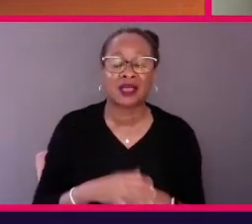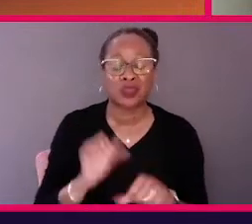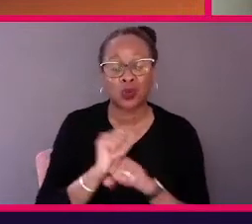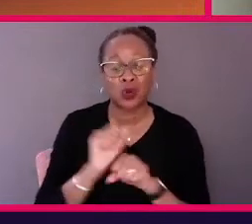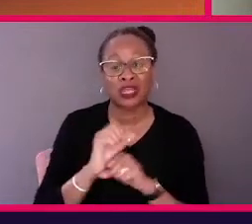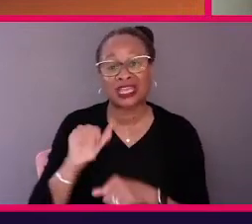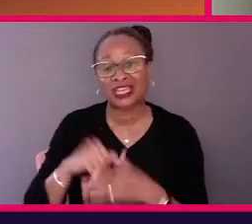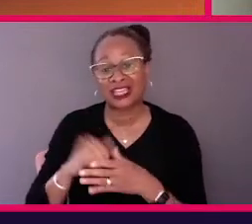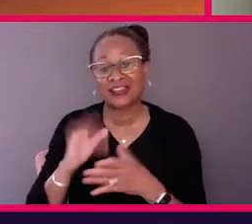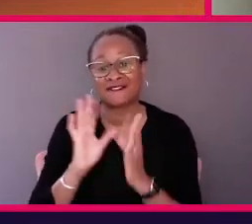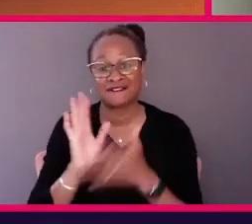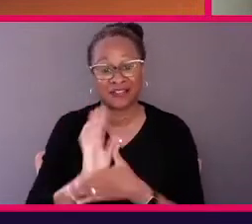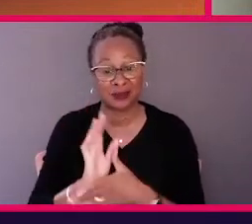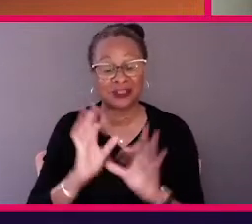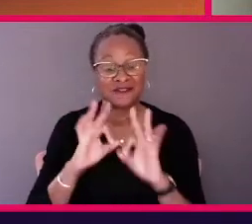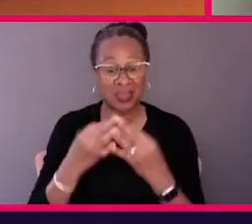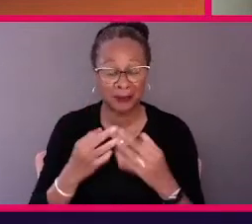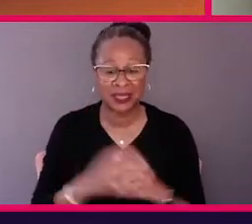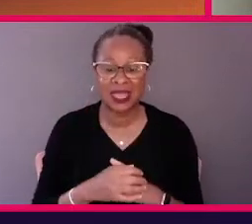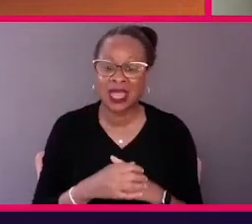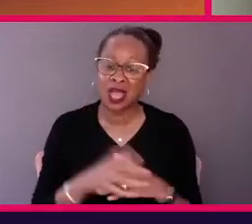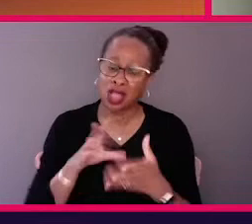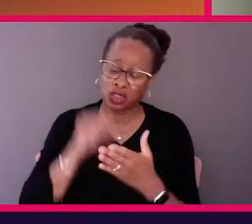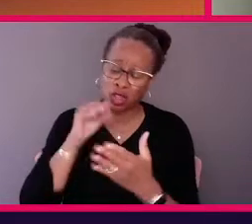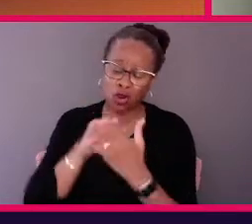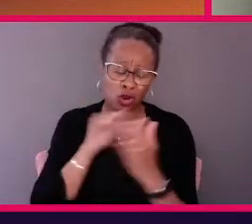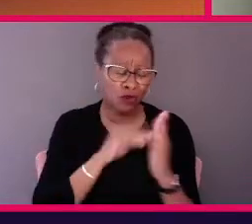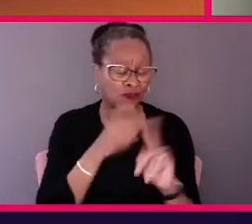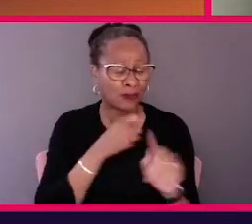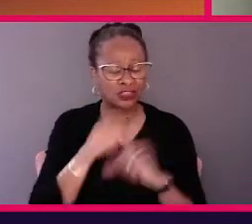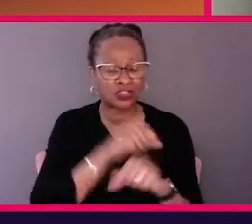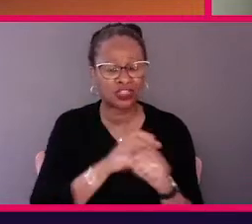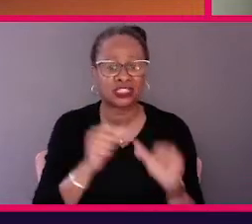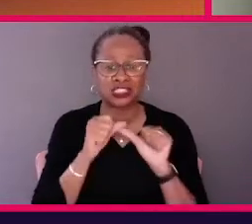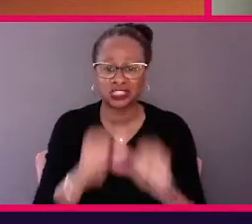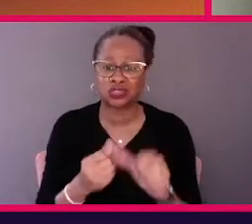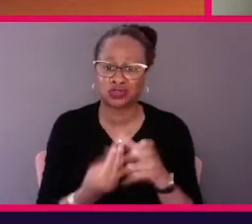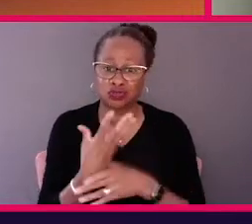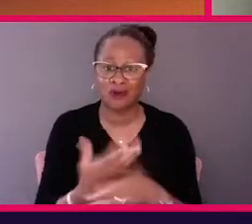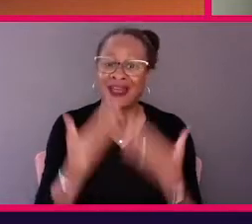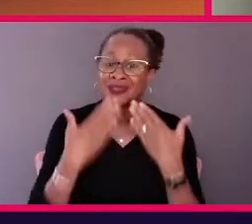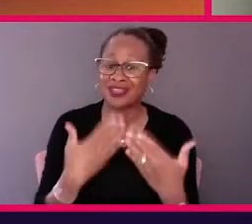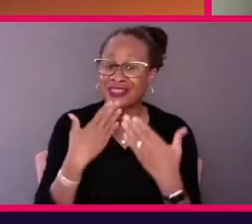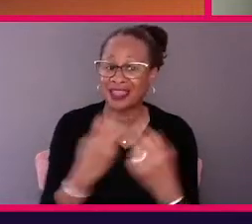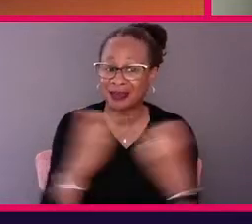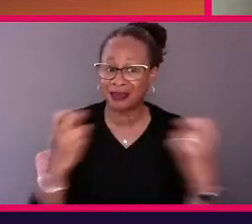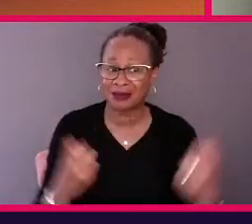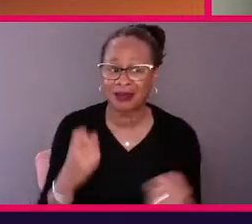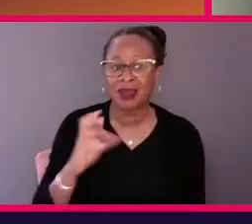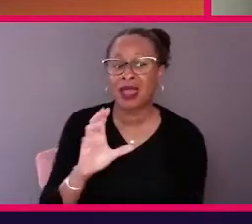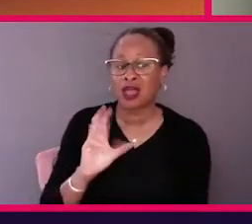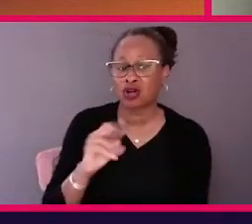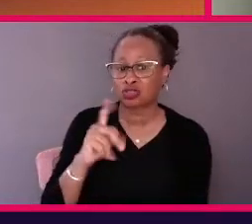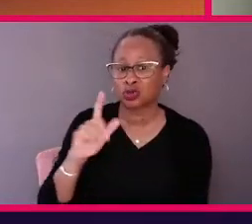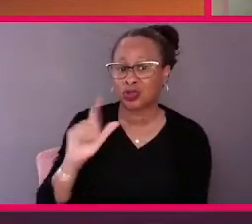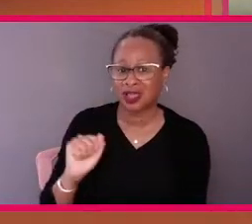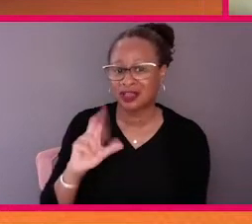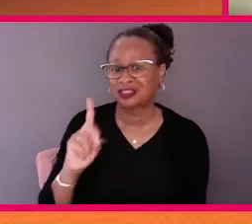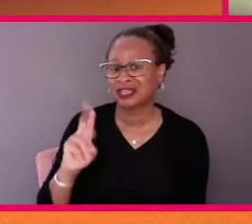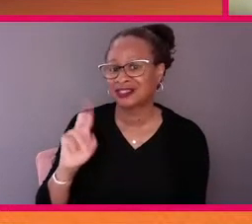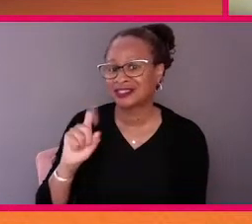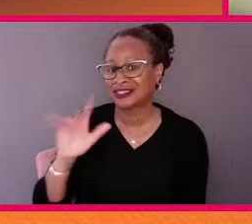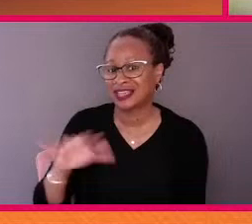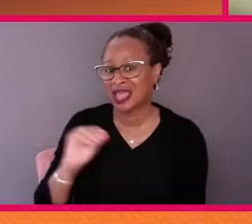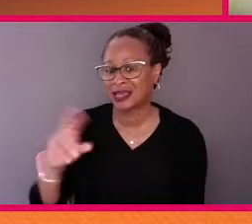again just learn from each other and continue to grow from each other. I want to thank the panelists, Ursula, Dusty, and Hao. You are all